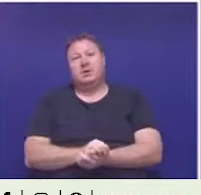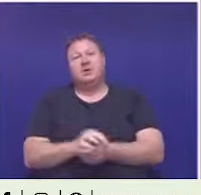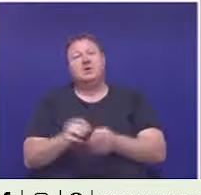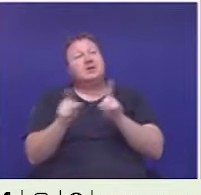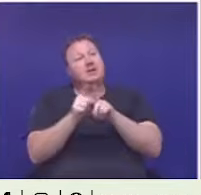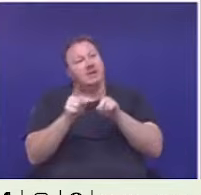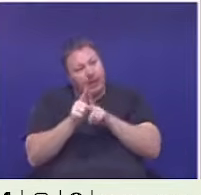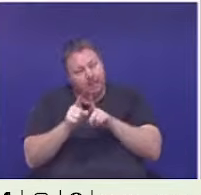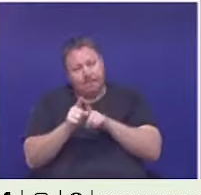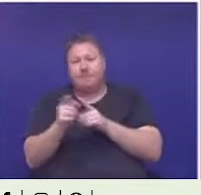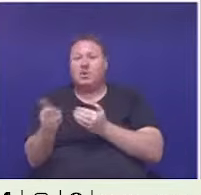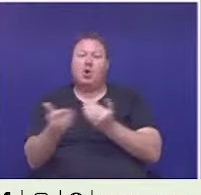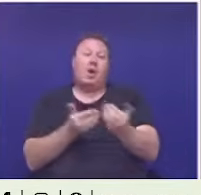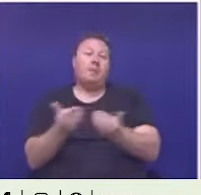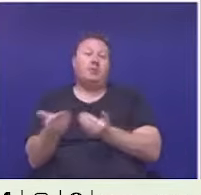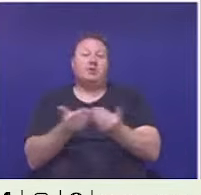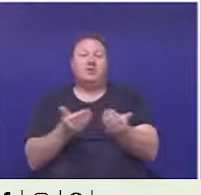collaborative,